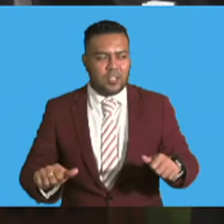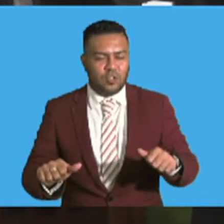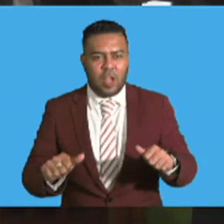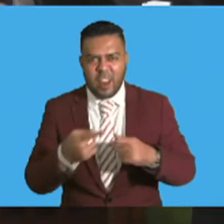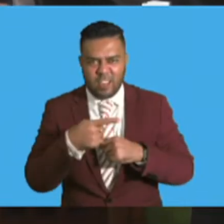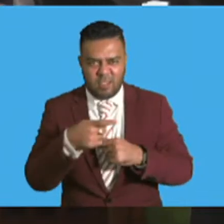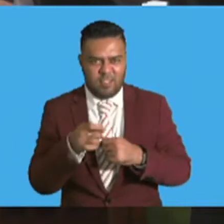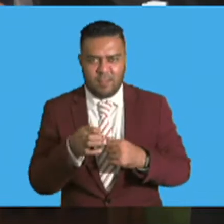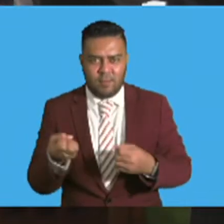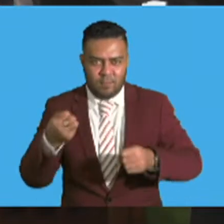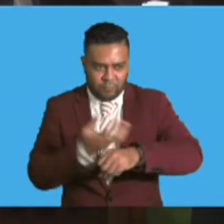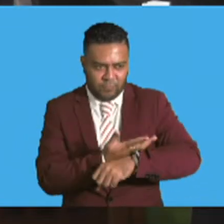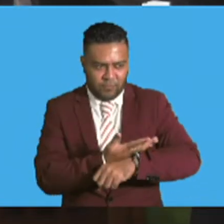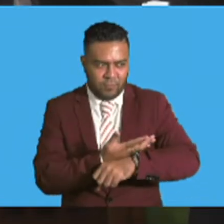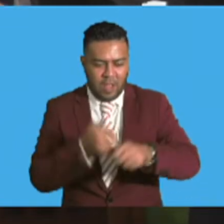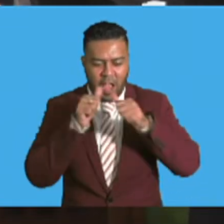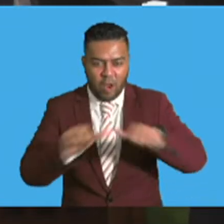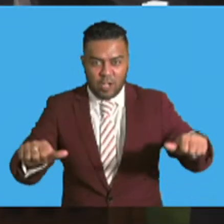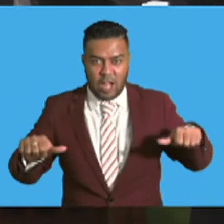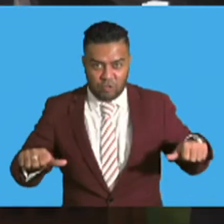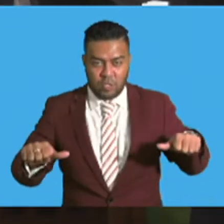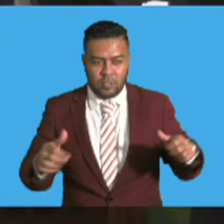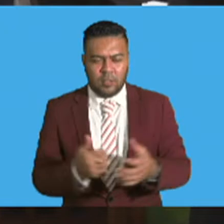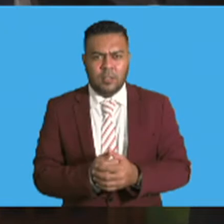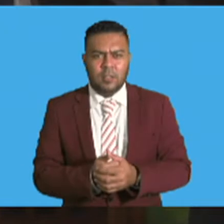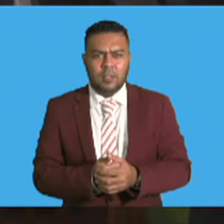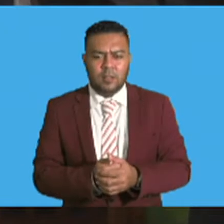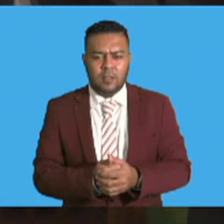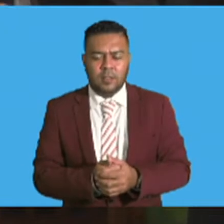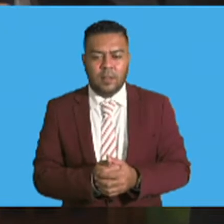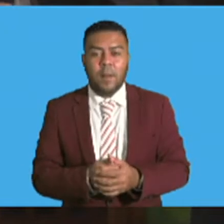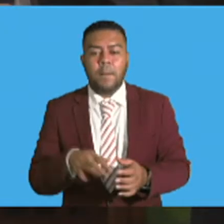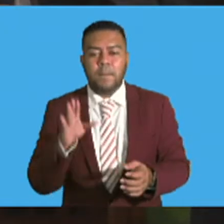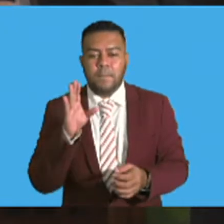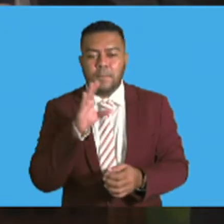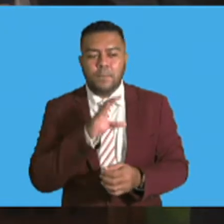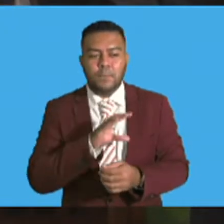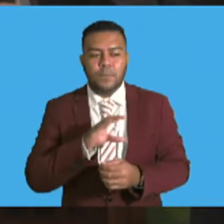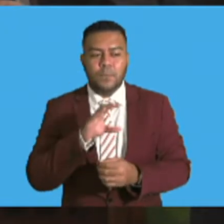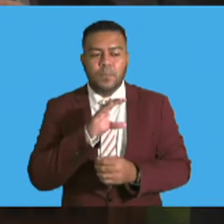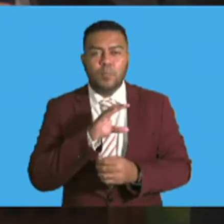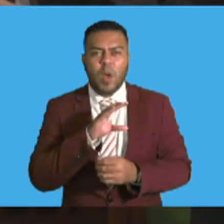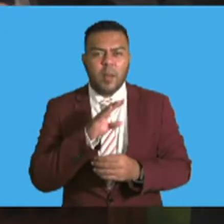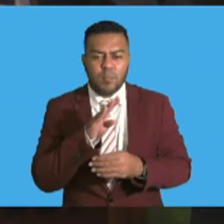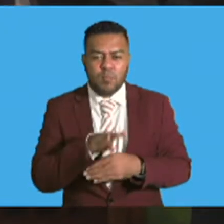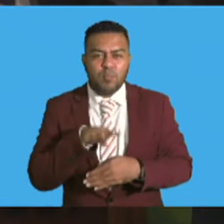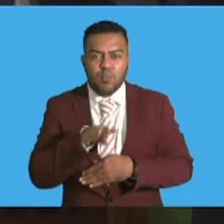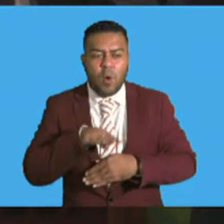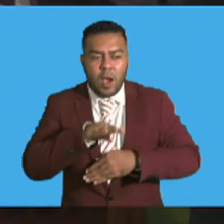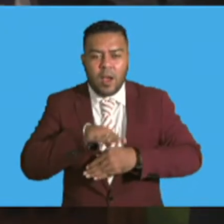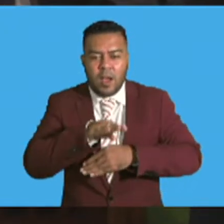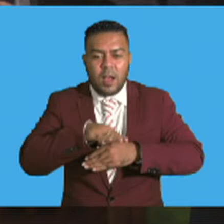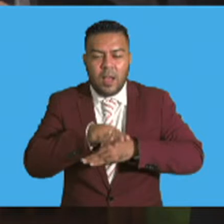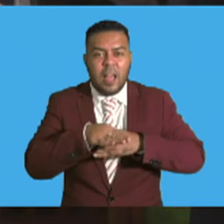The livestock sector is affected by decline in livestock productivity and poor health conditions of animals which lead to high